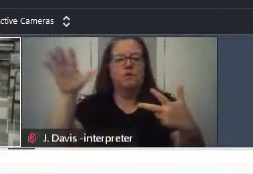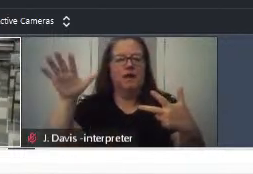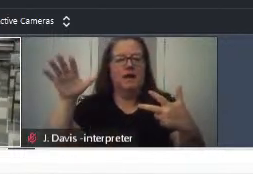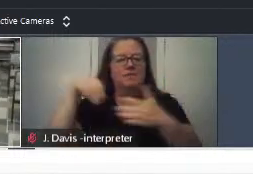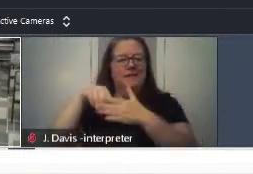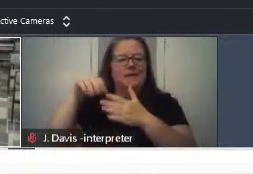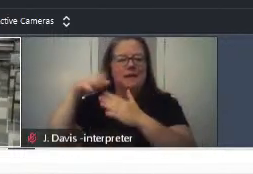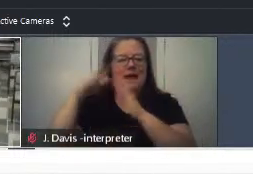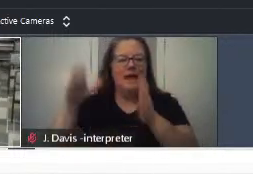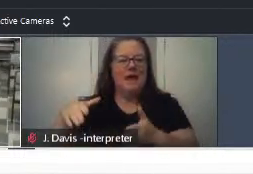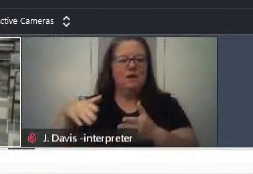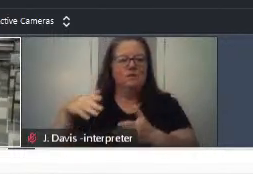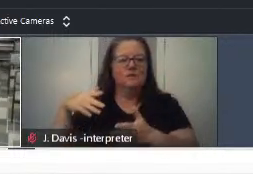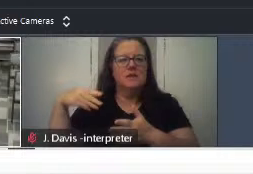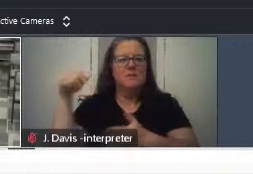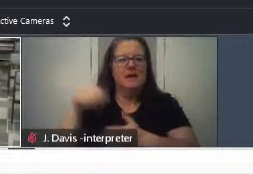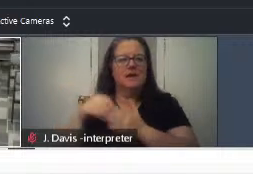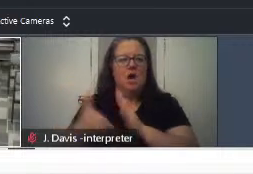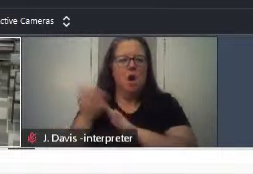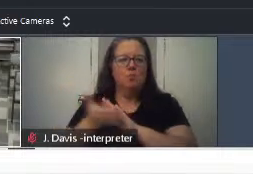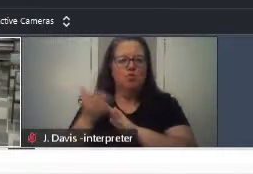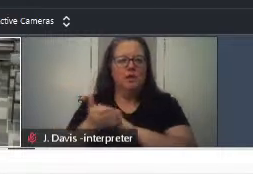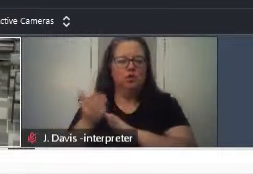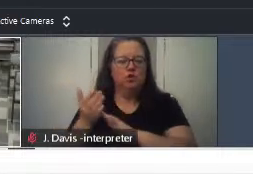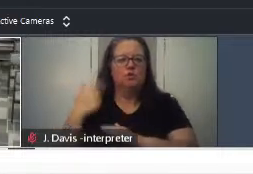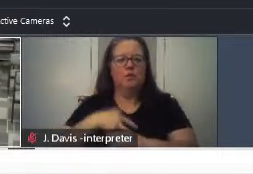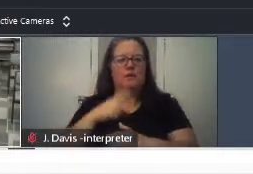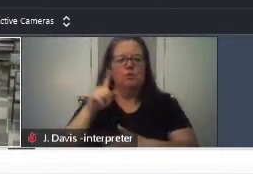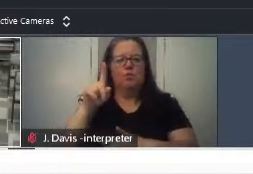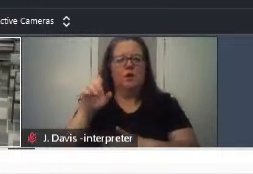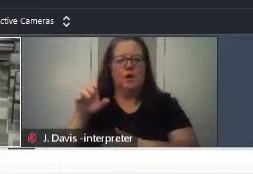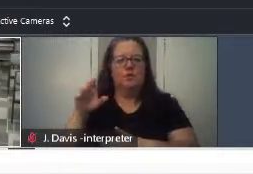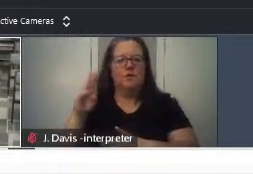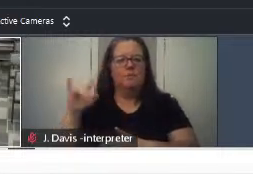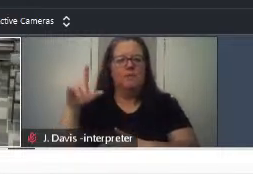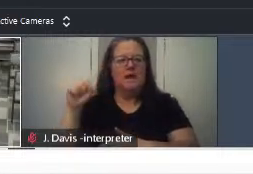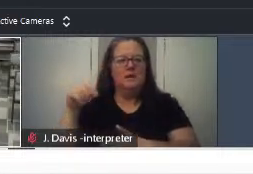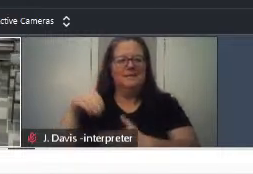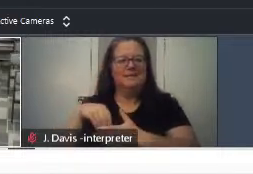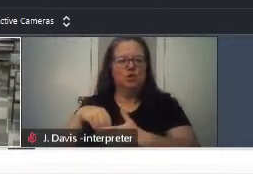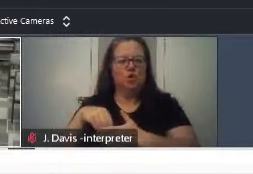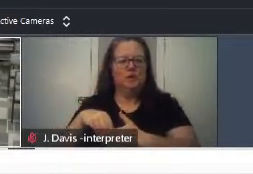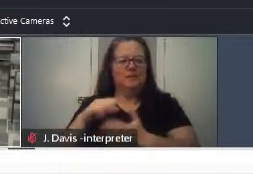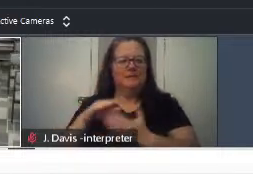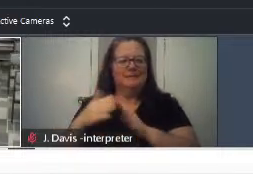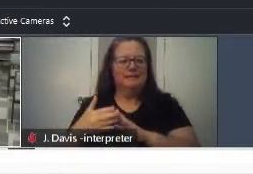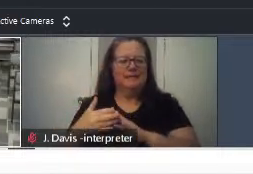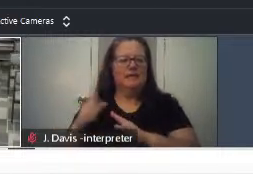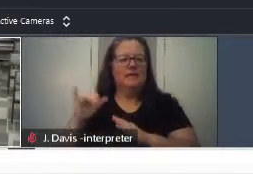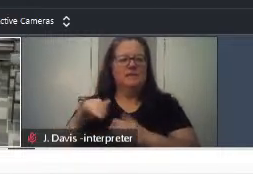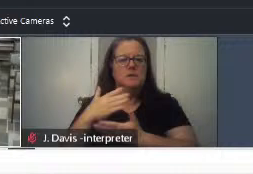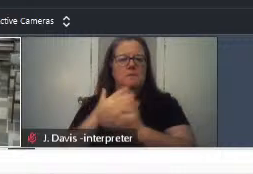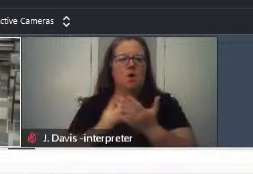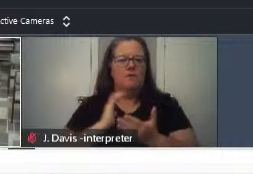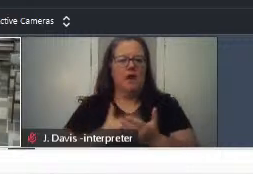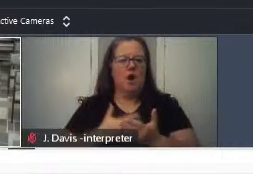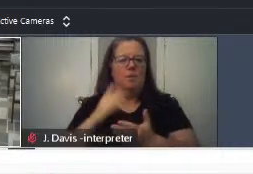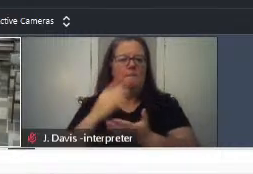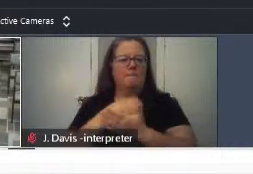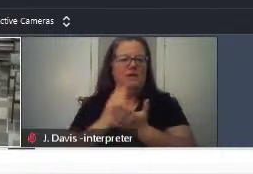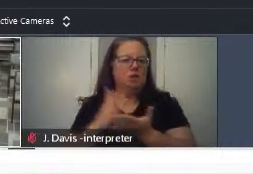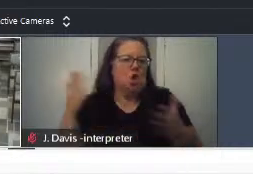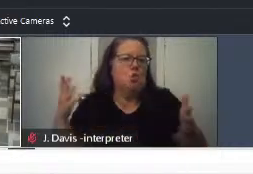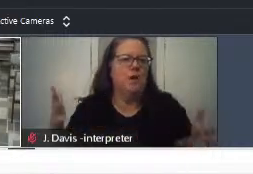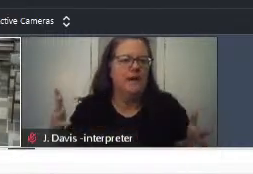in-house paving operations. We do about 100 lane miles internally, so this money is already part of the capital budget.